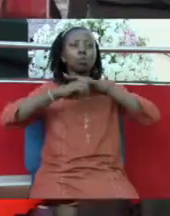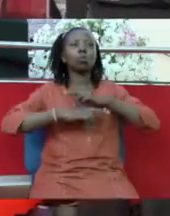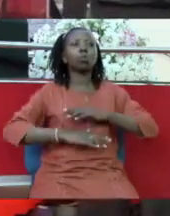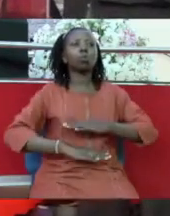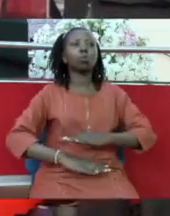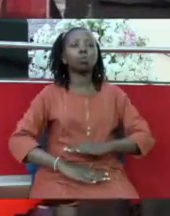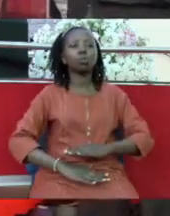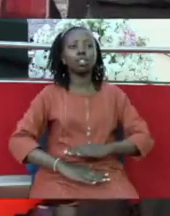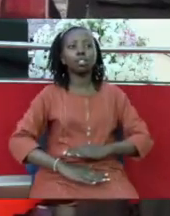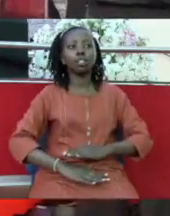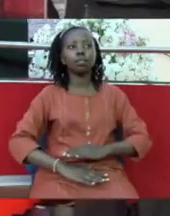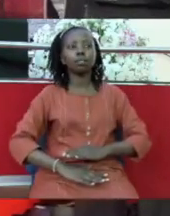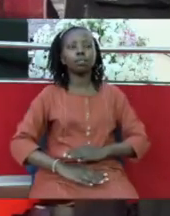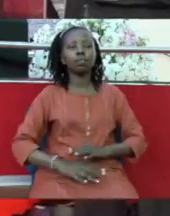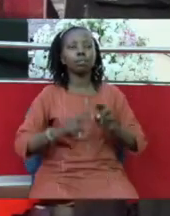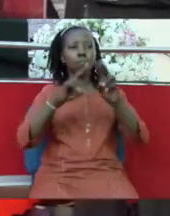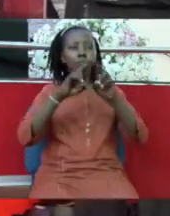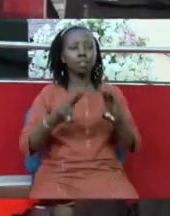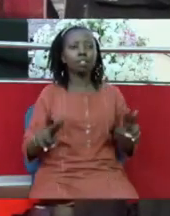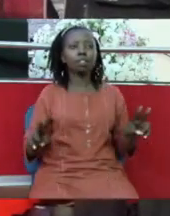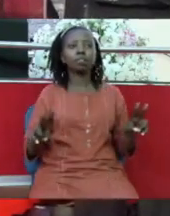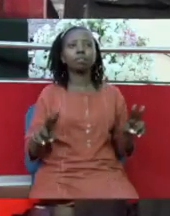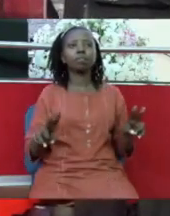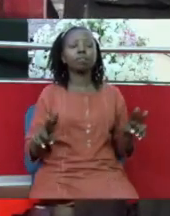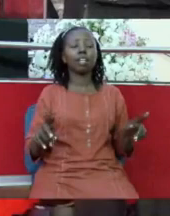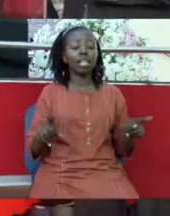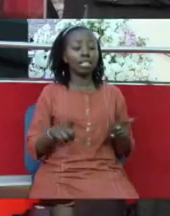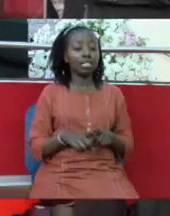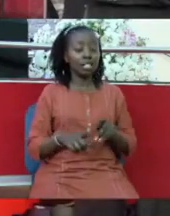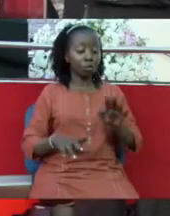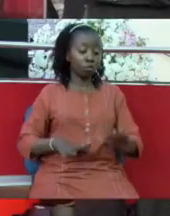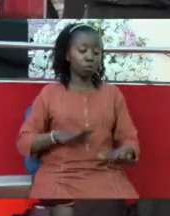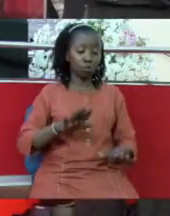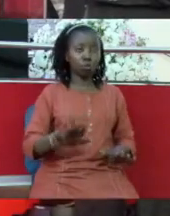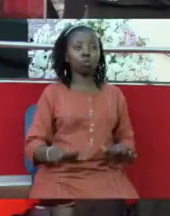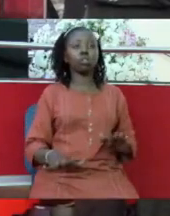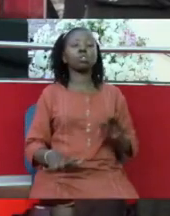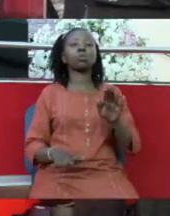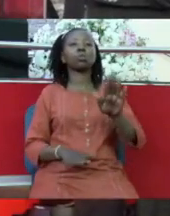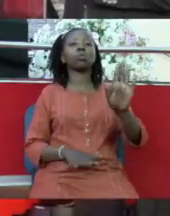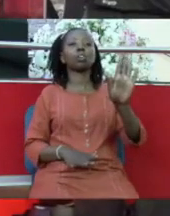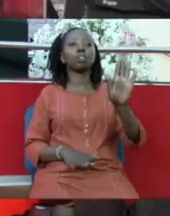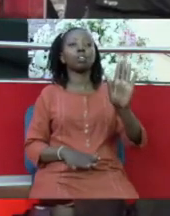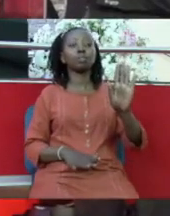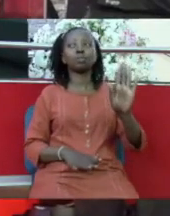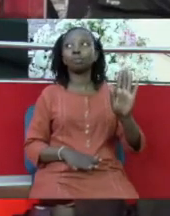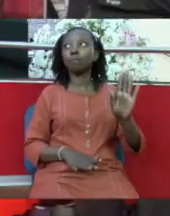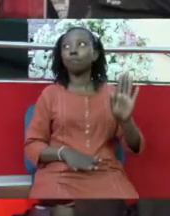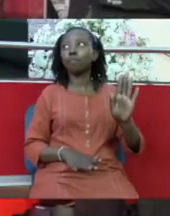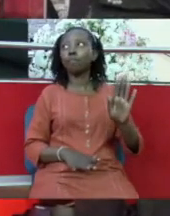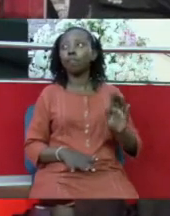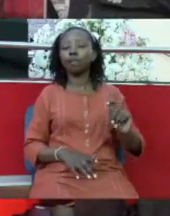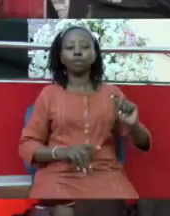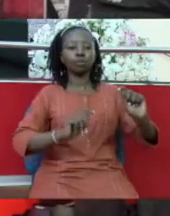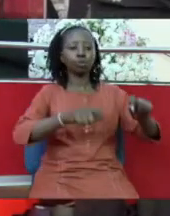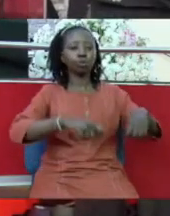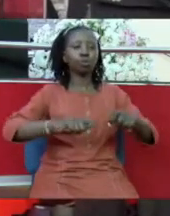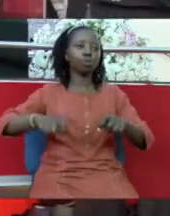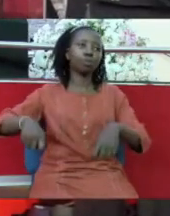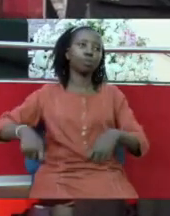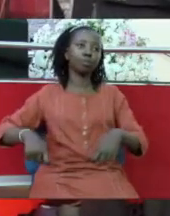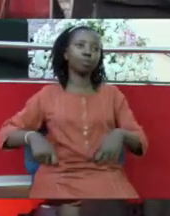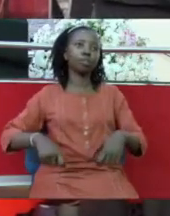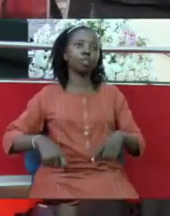us stability. Just like the shoes of the soldier. Jinsi viatu vyako vinavyo the gospel of